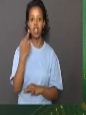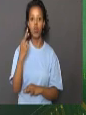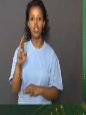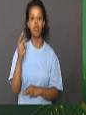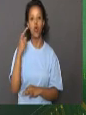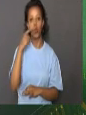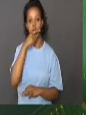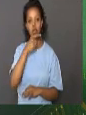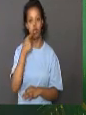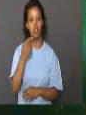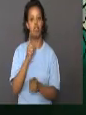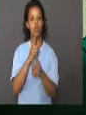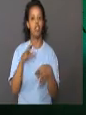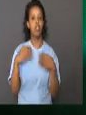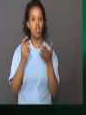or false.